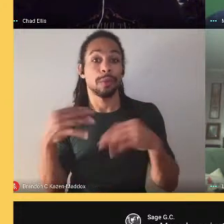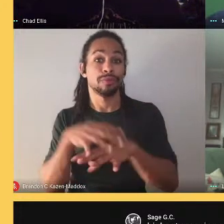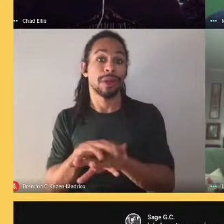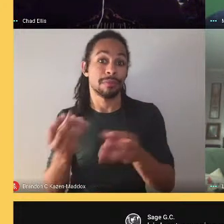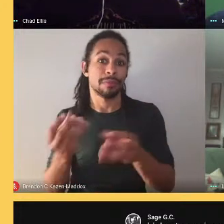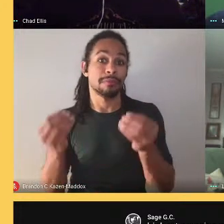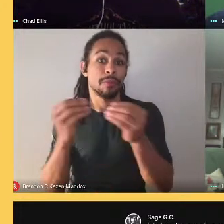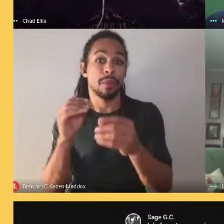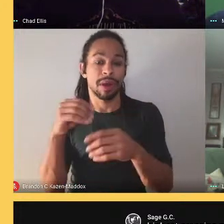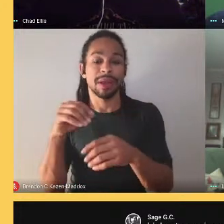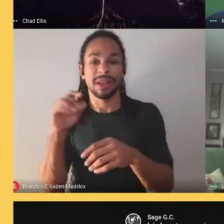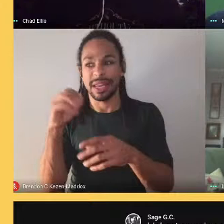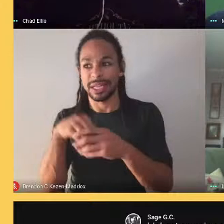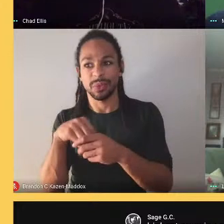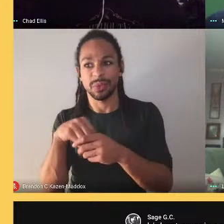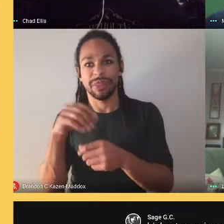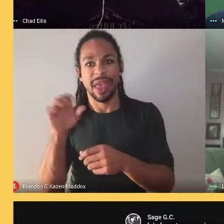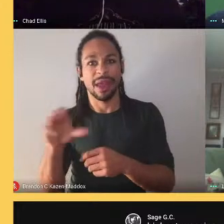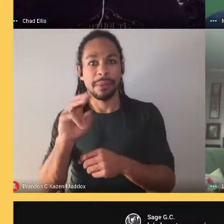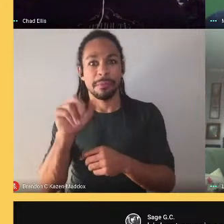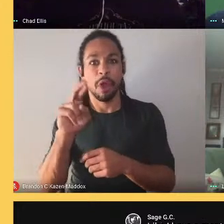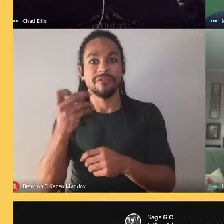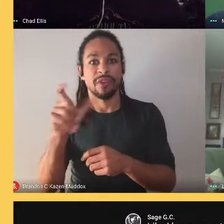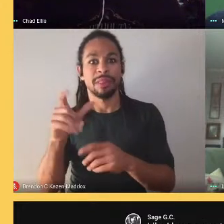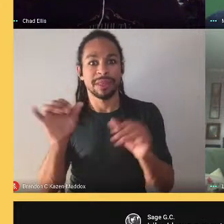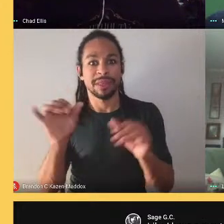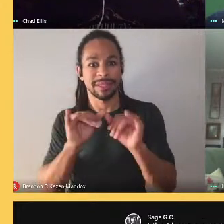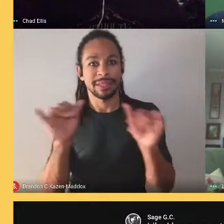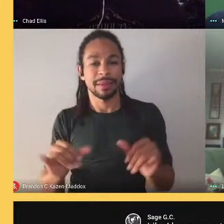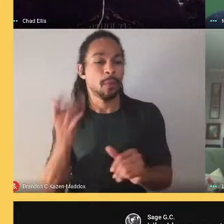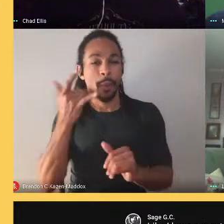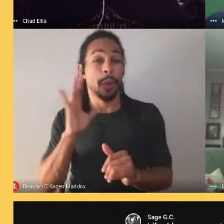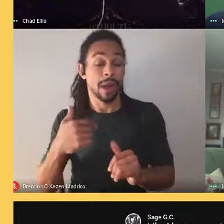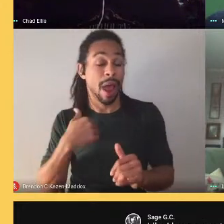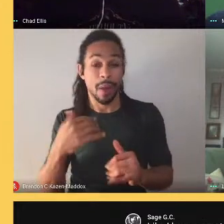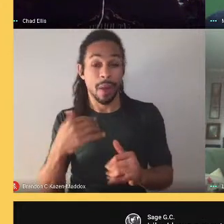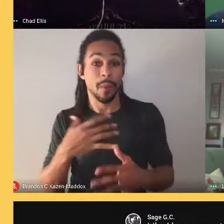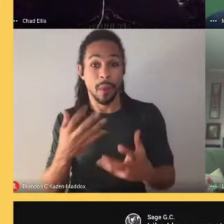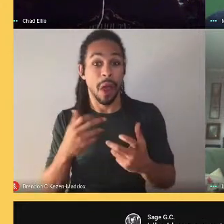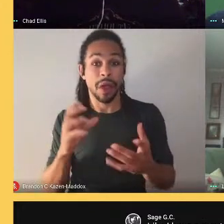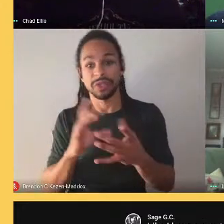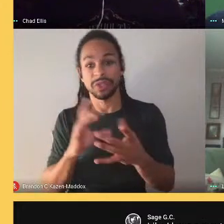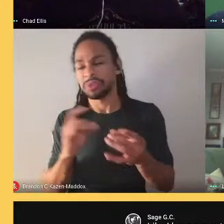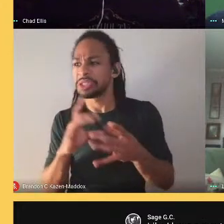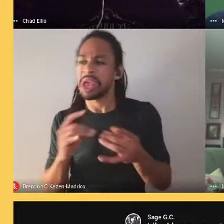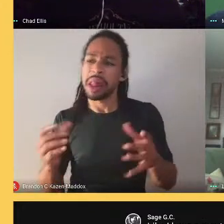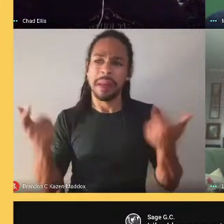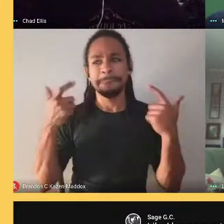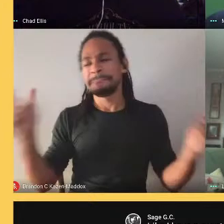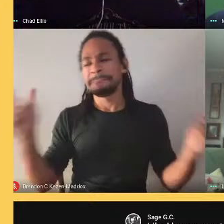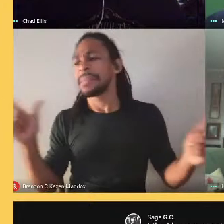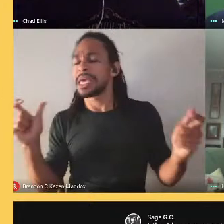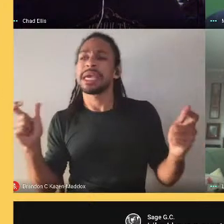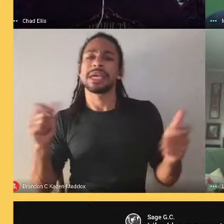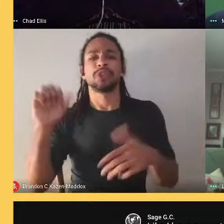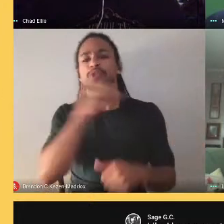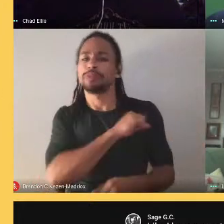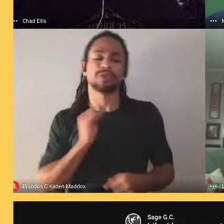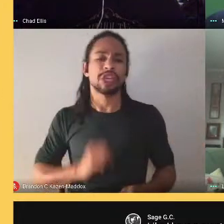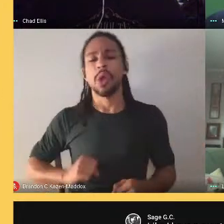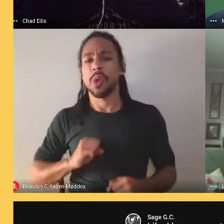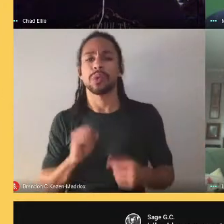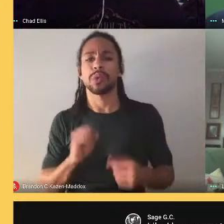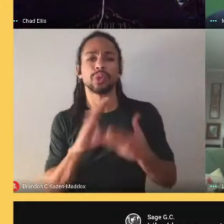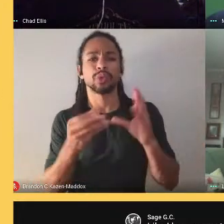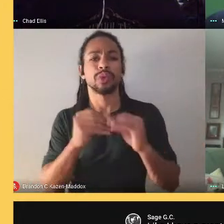It's like, why would I want to tell big bolstery superhero stories when I can focus on the little guy, so to speak?